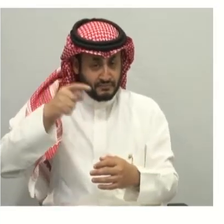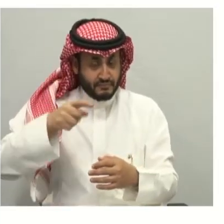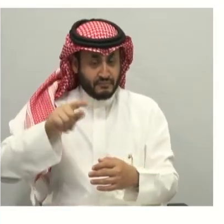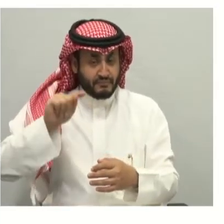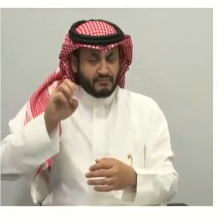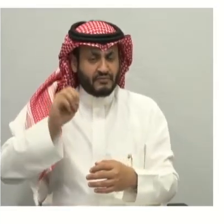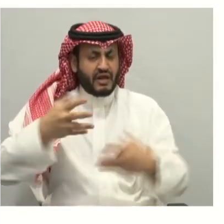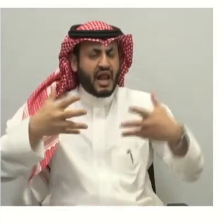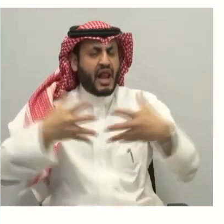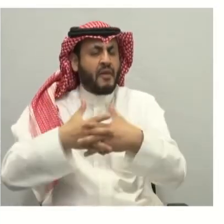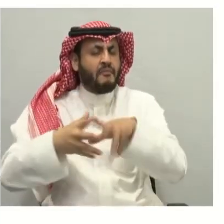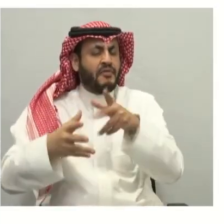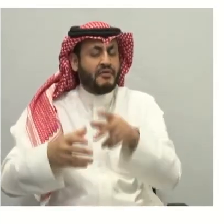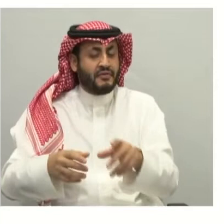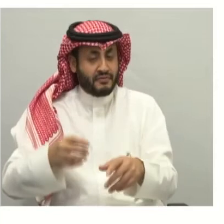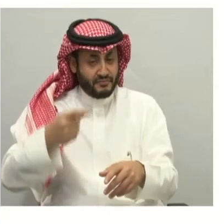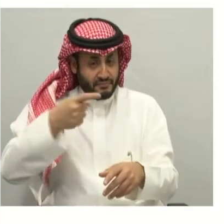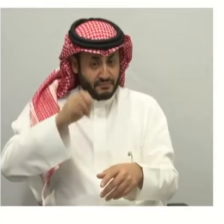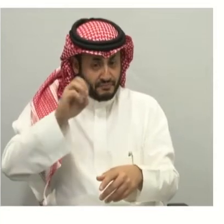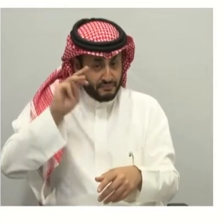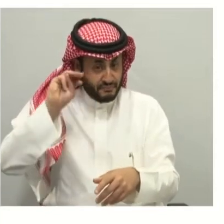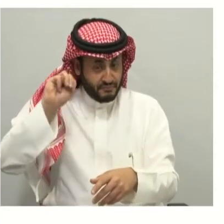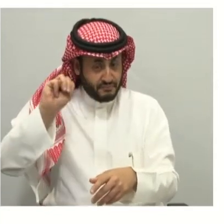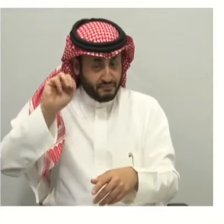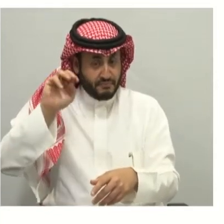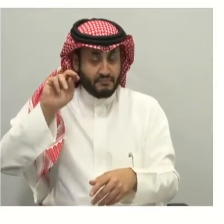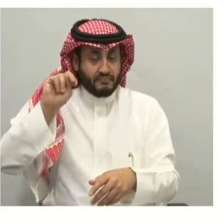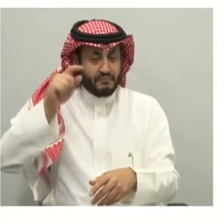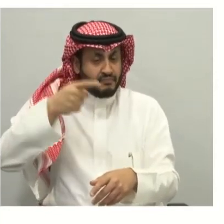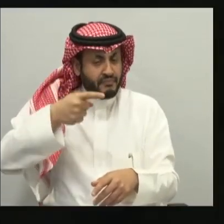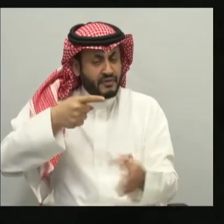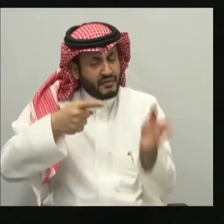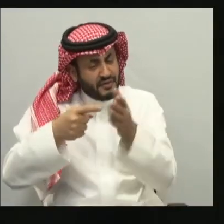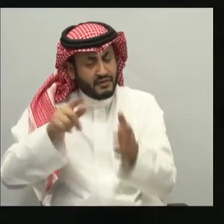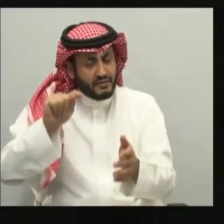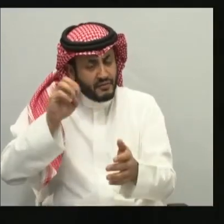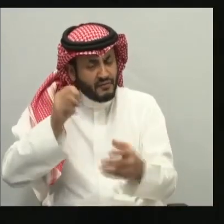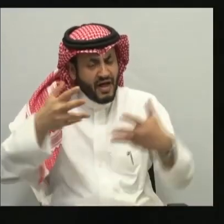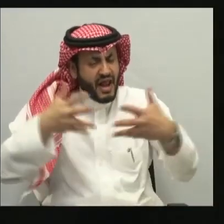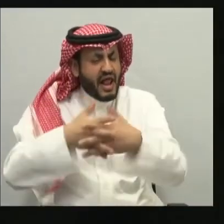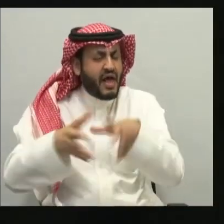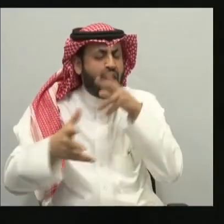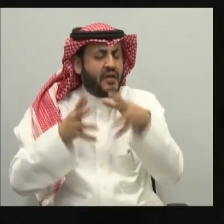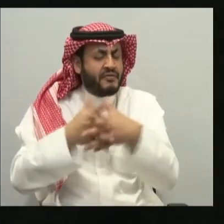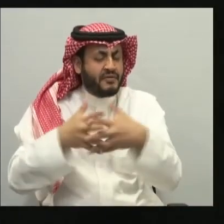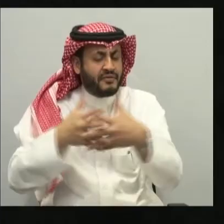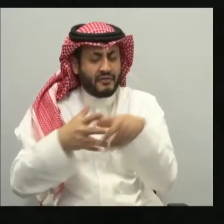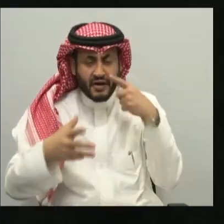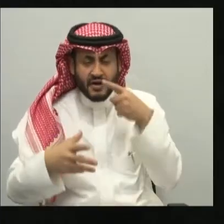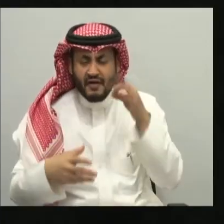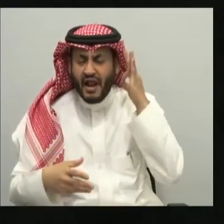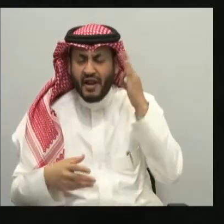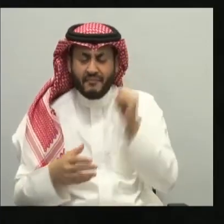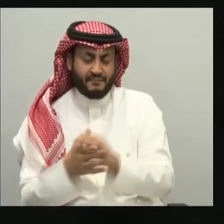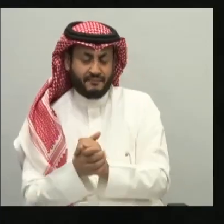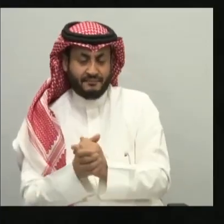words are pronounced together, and then we'll practice. So I'm going to read, or I'm going to pronounce these sentences